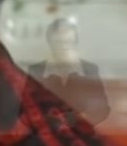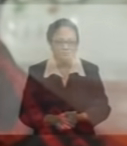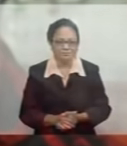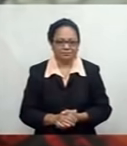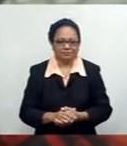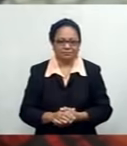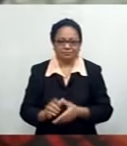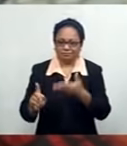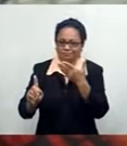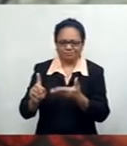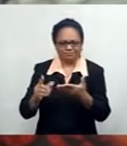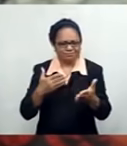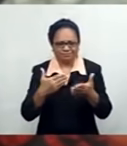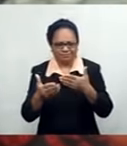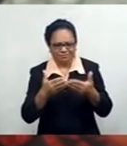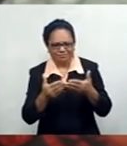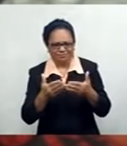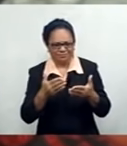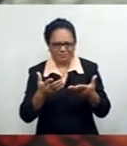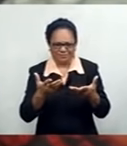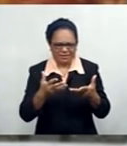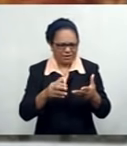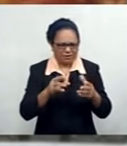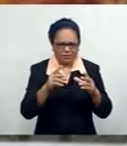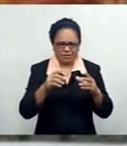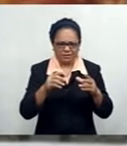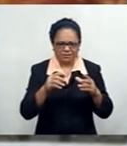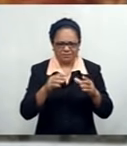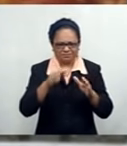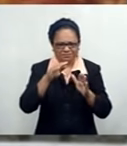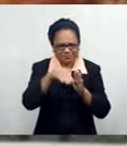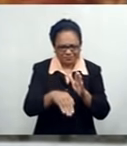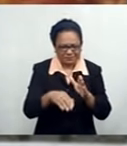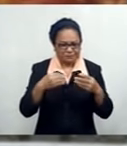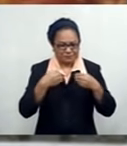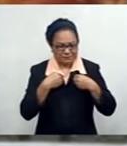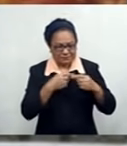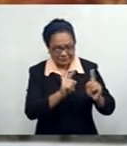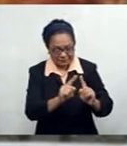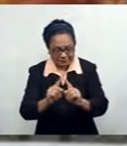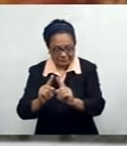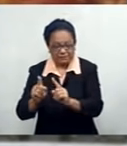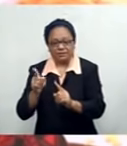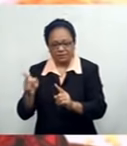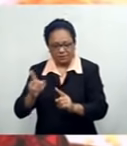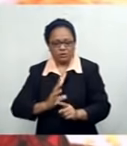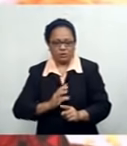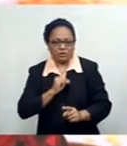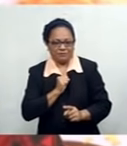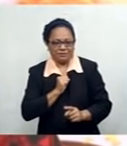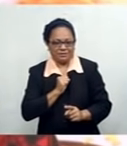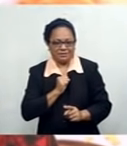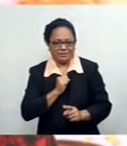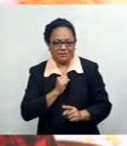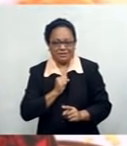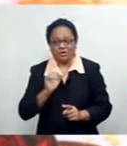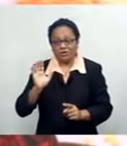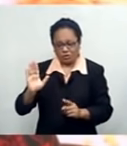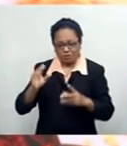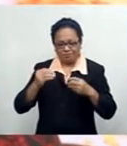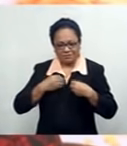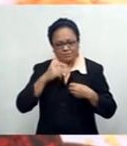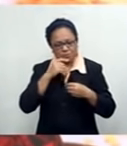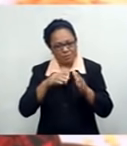Despite the uncertainty in the business environment, Lata is confident about her new venture. 100% confidence